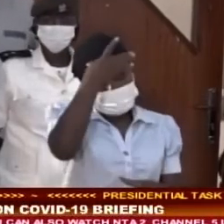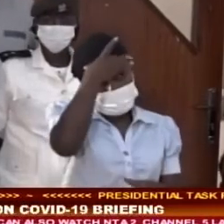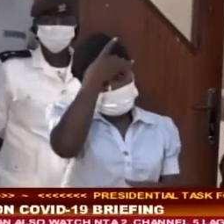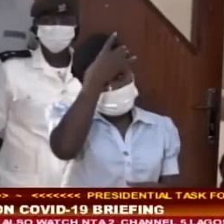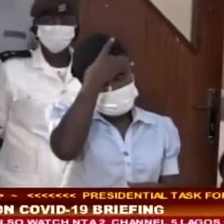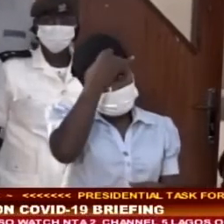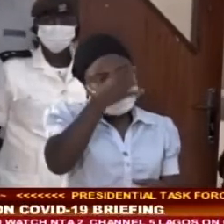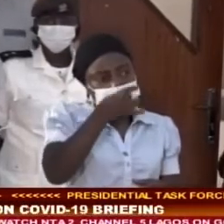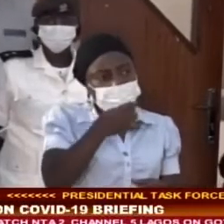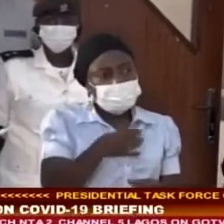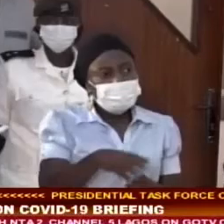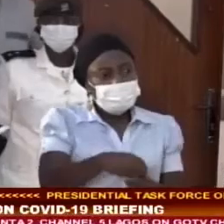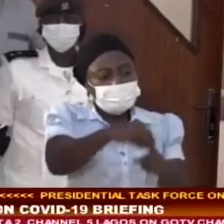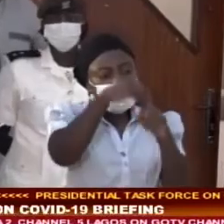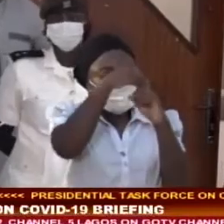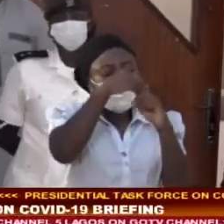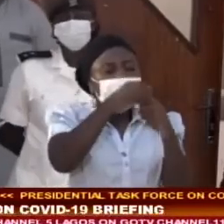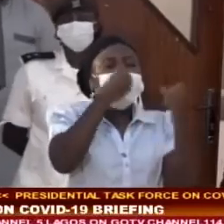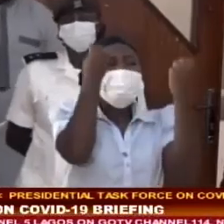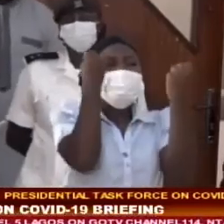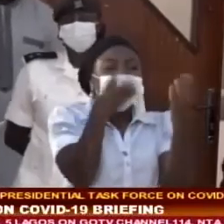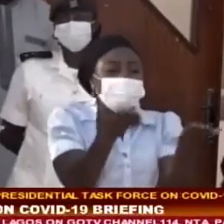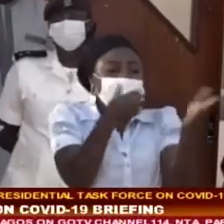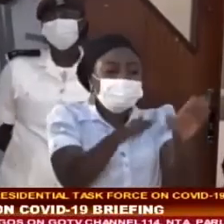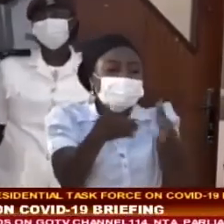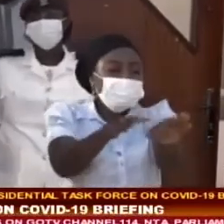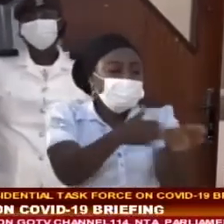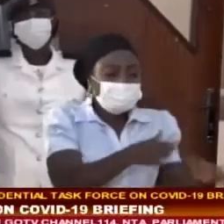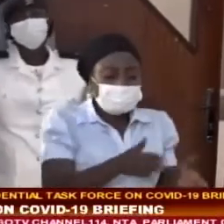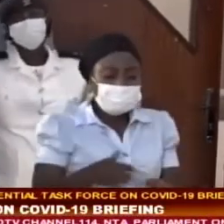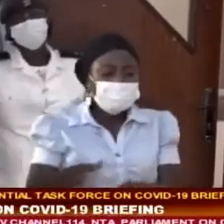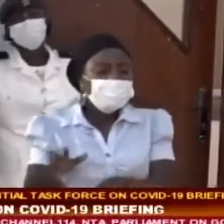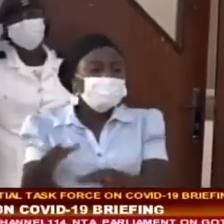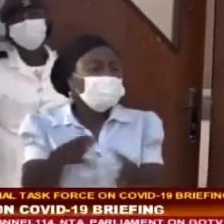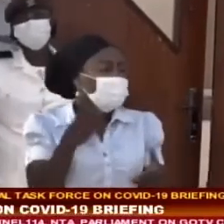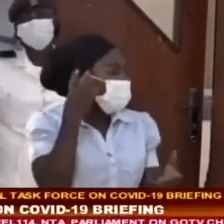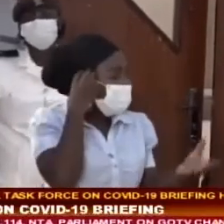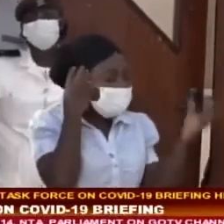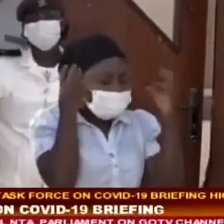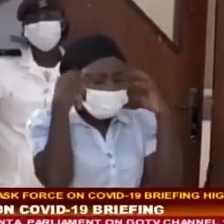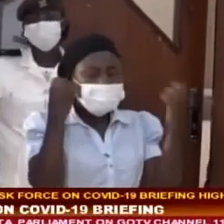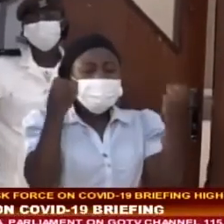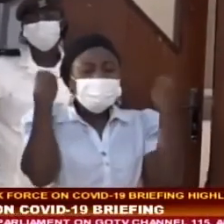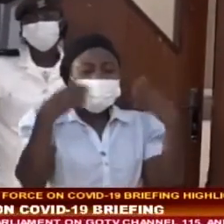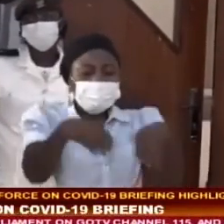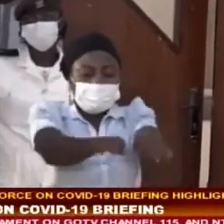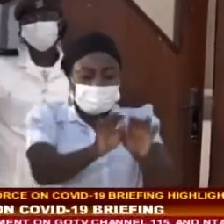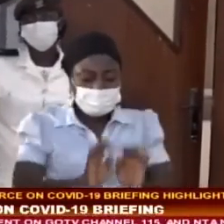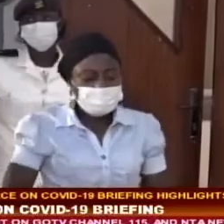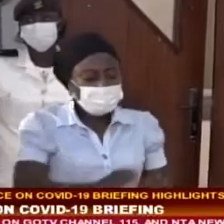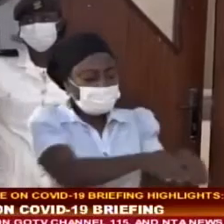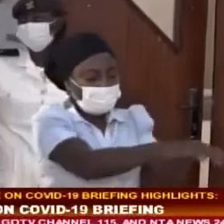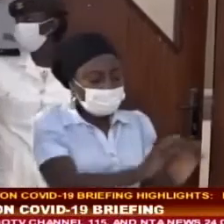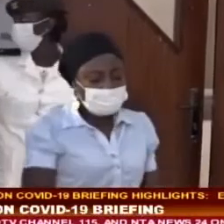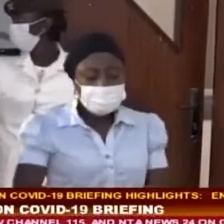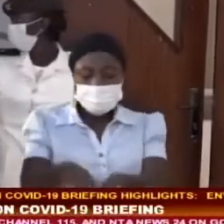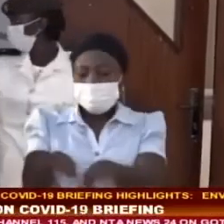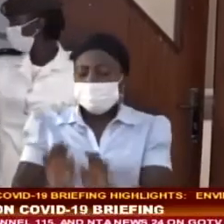to multiple deaths and reports of mass burial. The national coordinator said